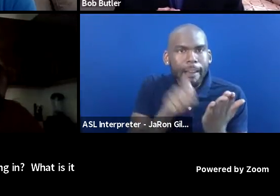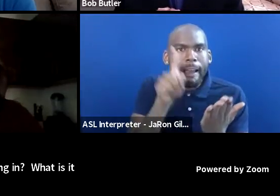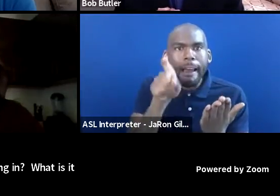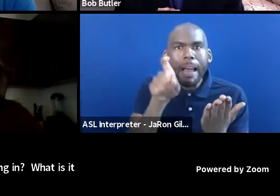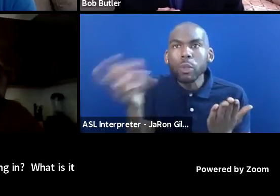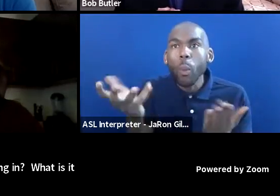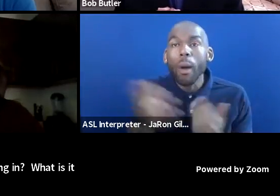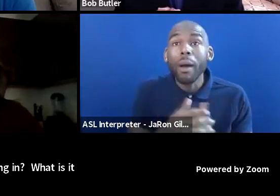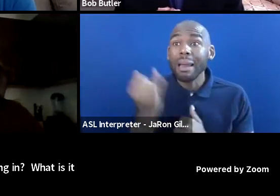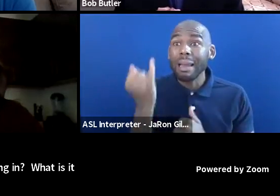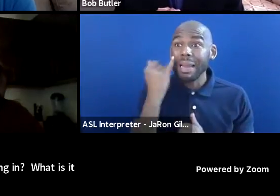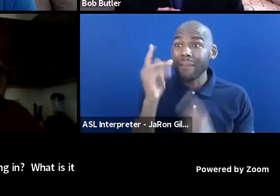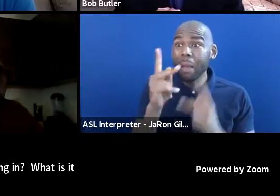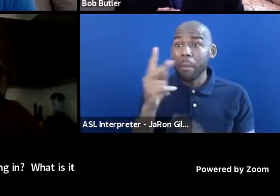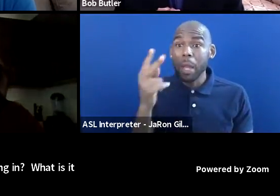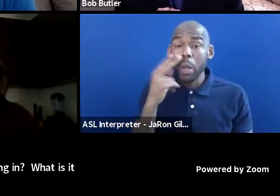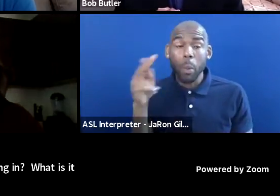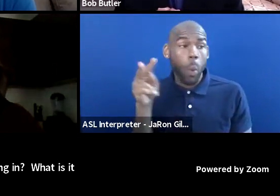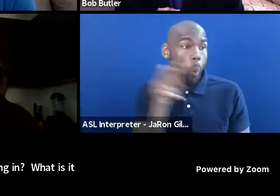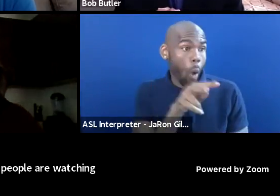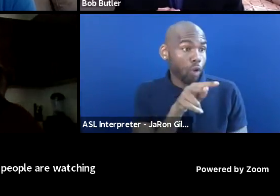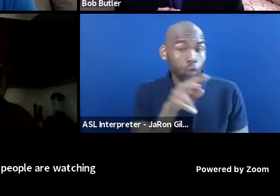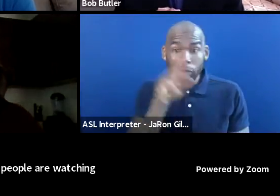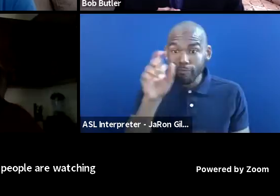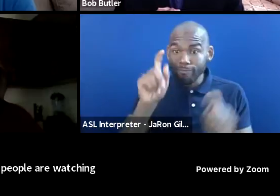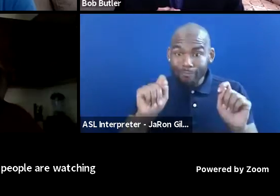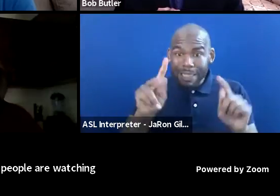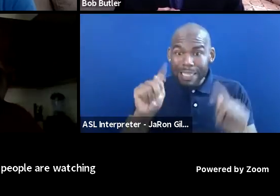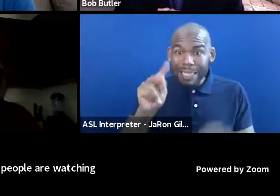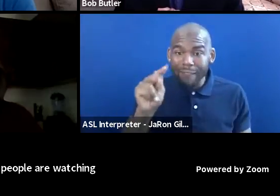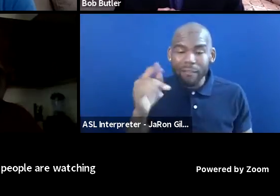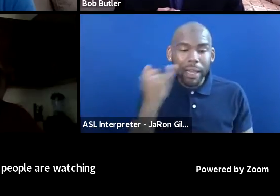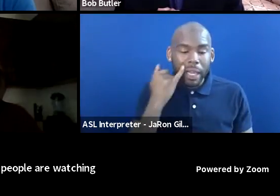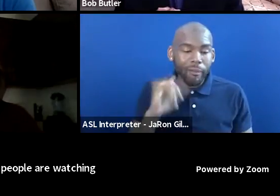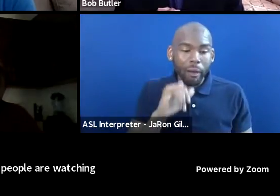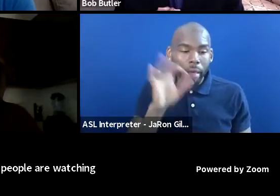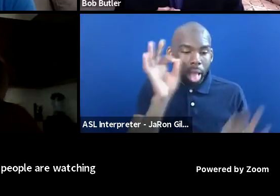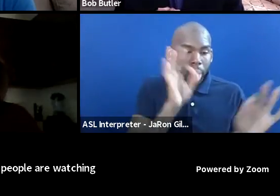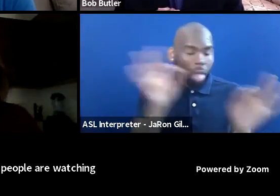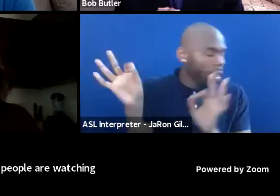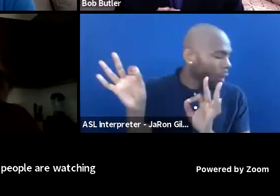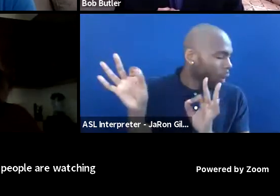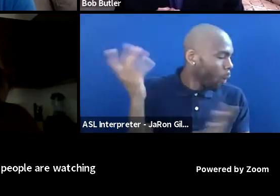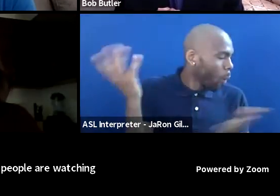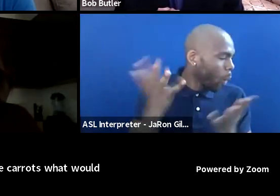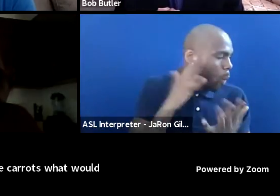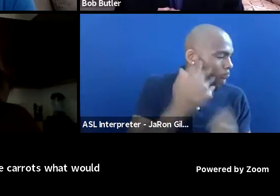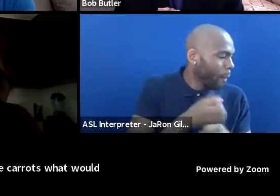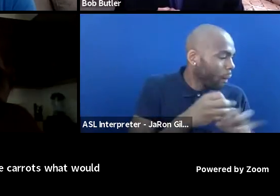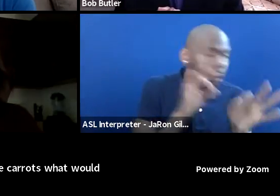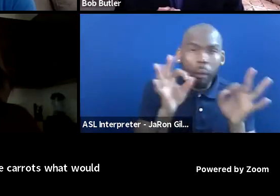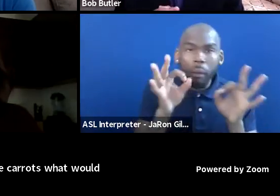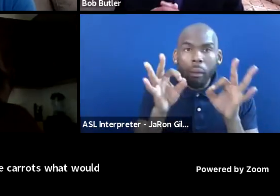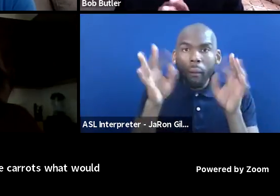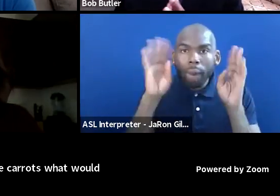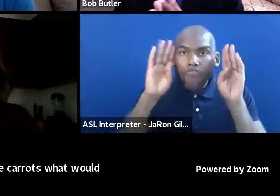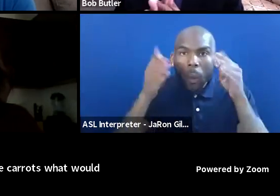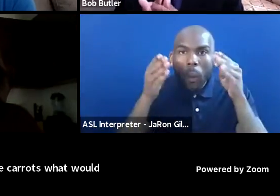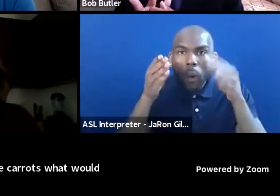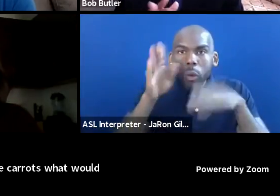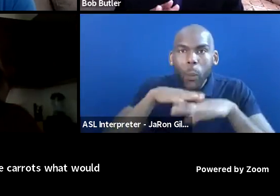watching the news and they were cutting their carrots, what would make them look up from making dinner to watch television? And that's the